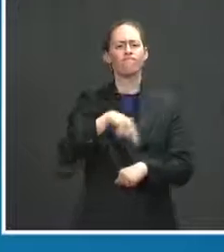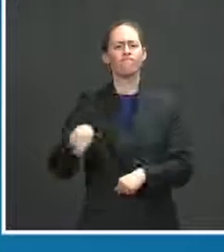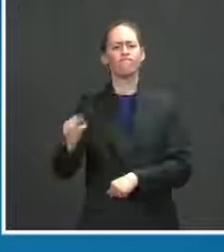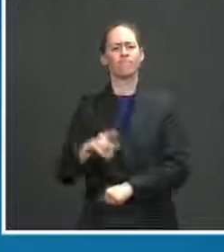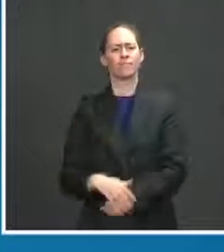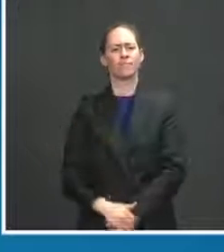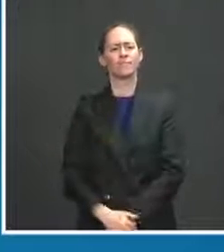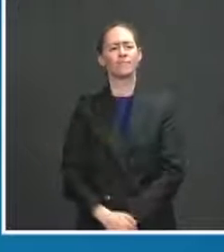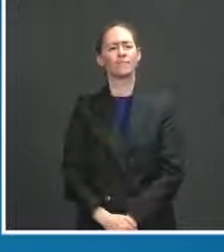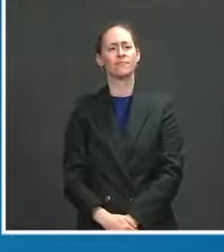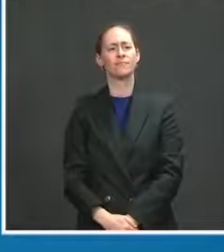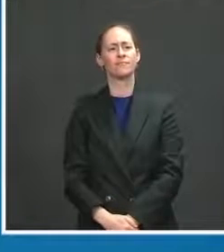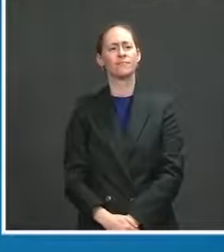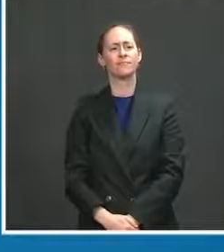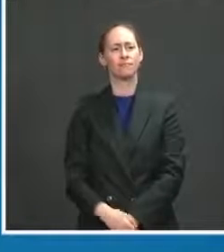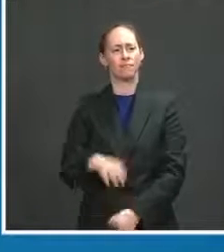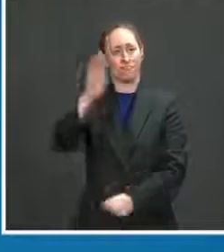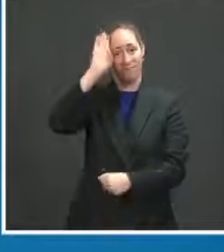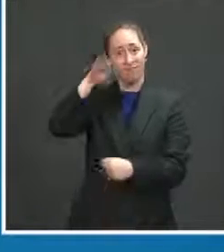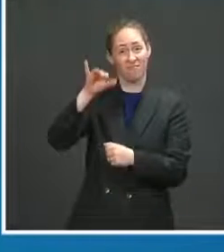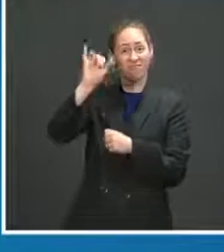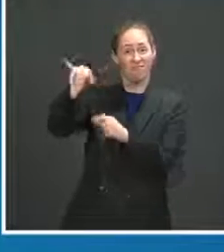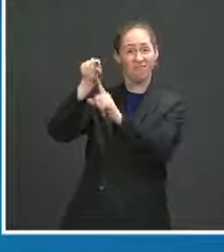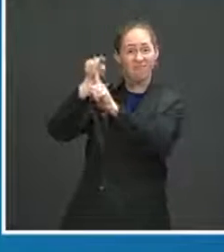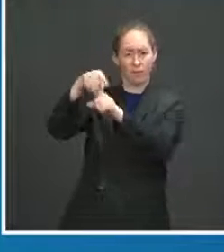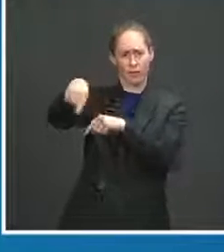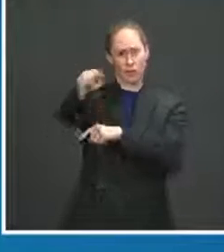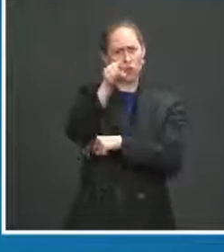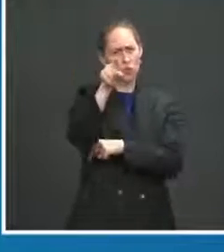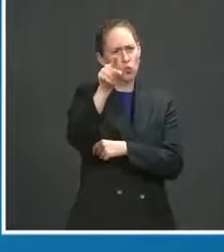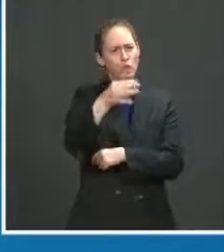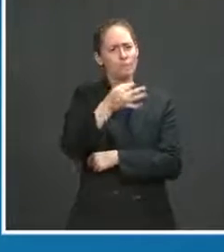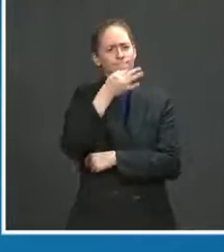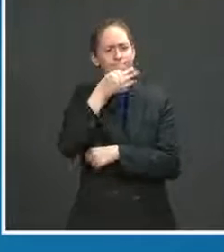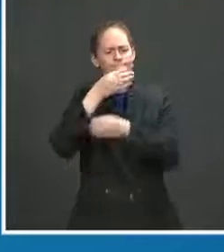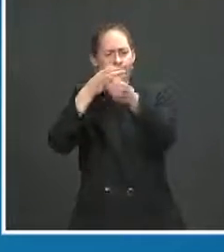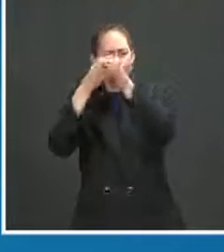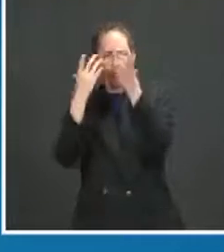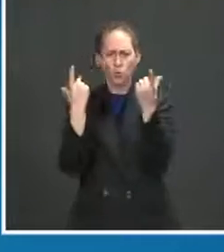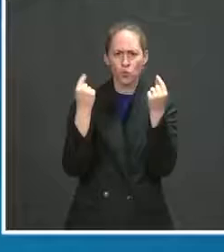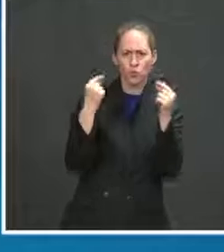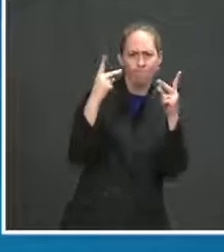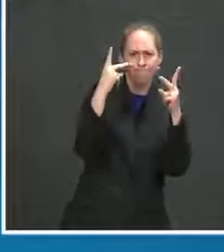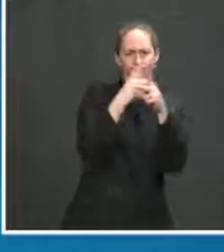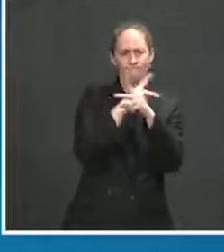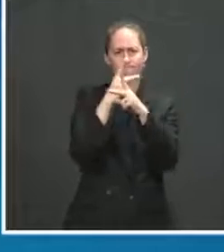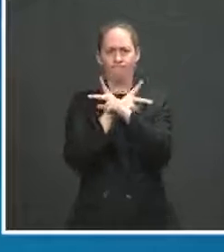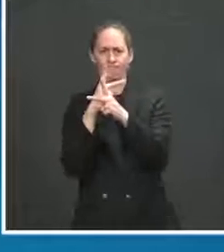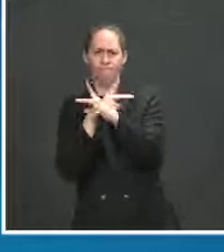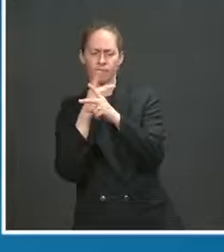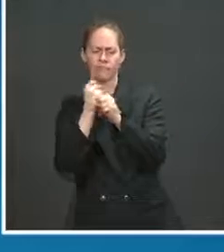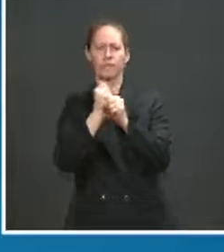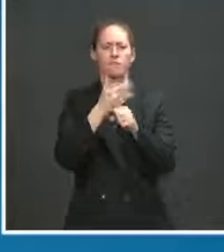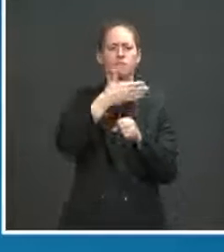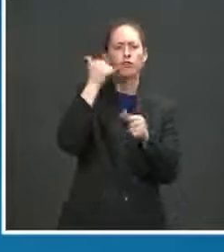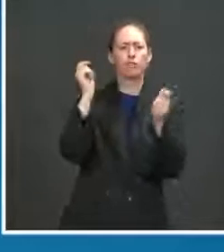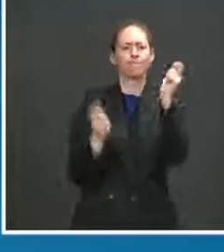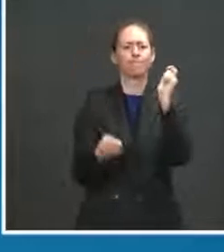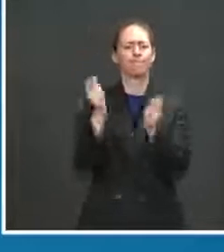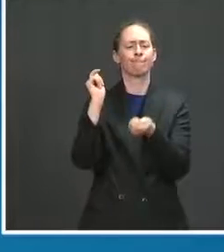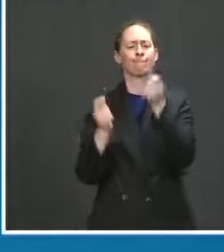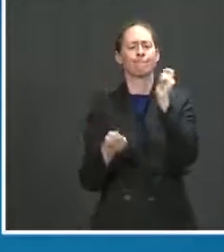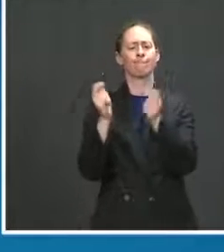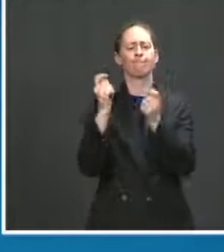the experts who will navigate and mitigate this threat. You